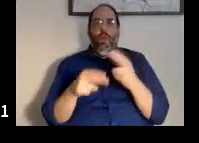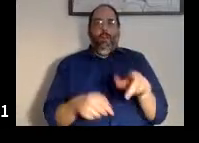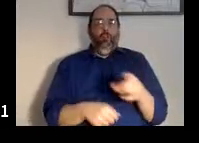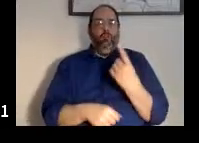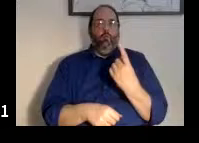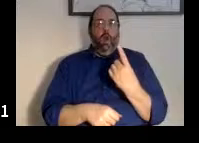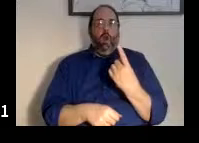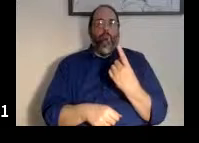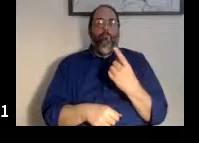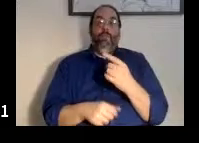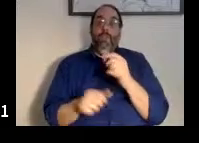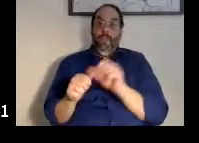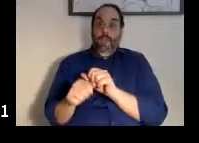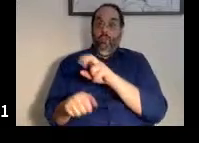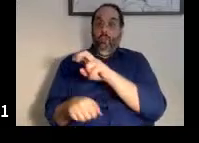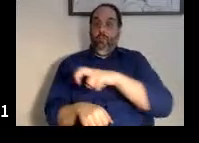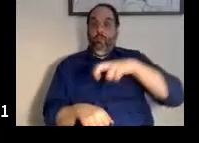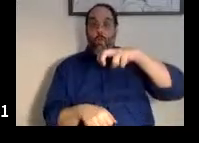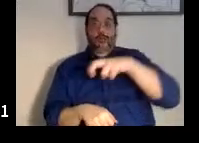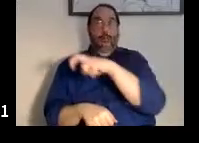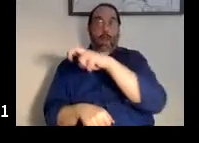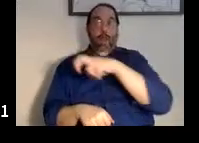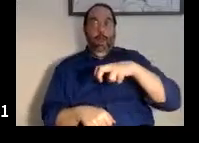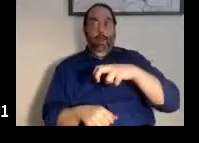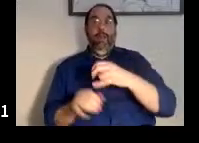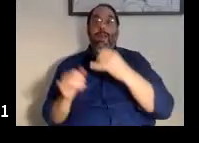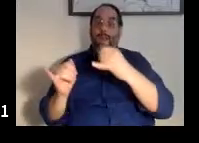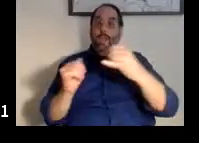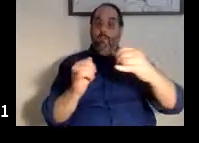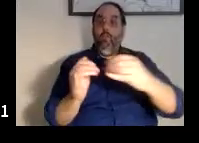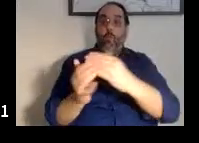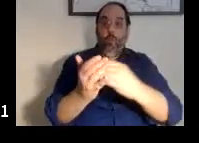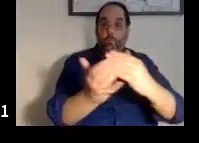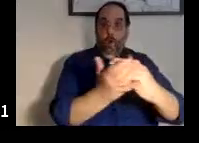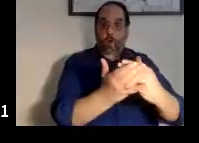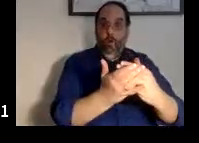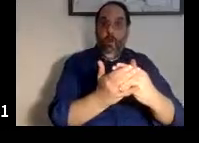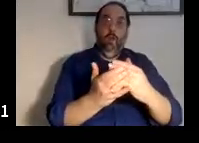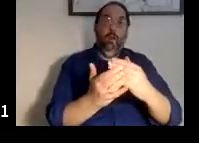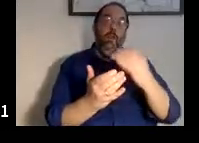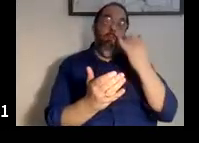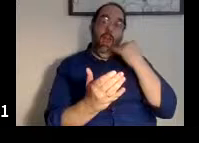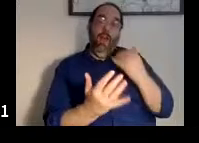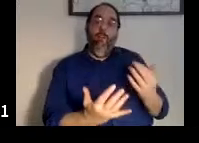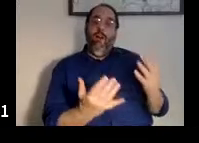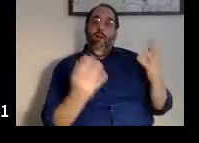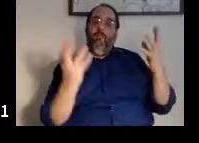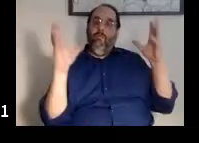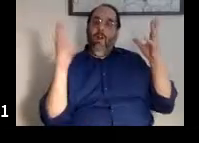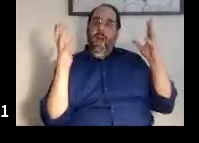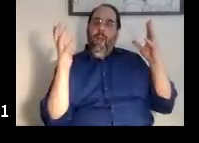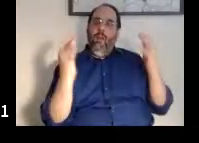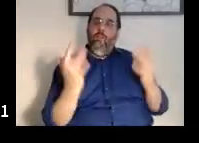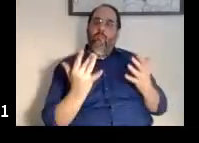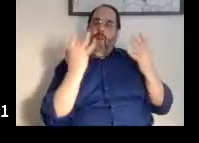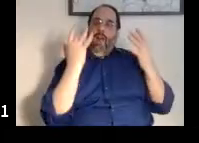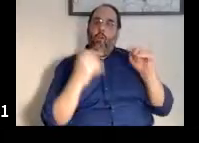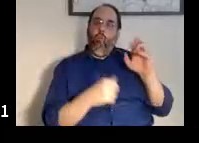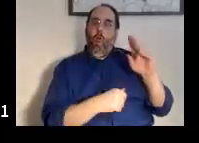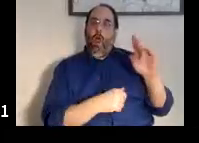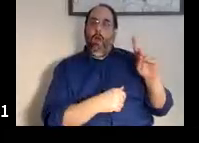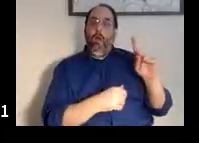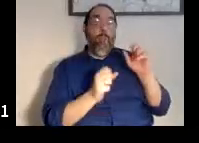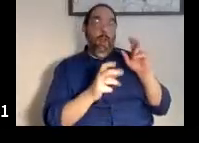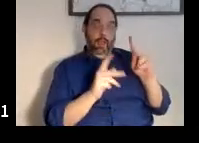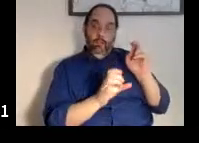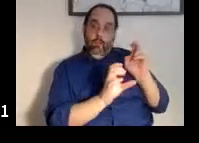each swing an individual play component. Where you had a fire truck, that would be where multiple kids could all be on it, but it would